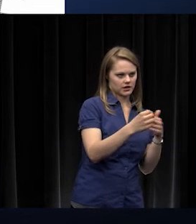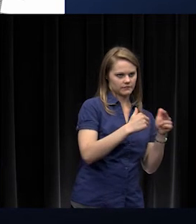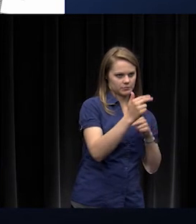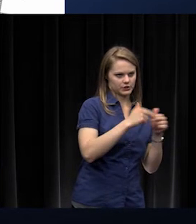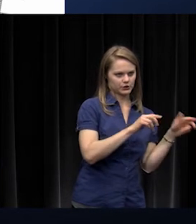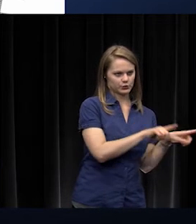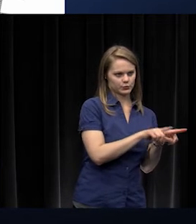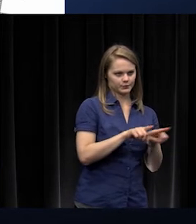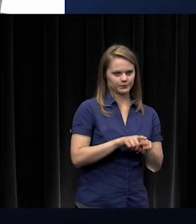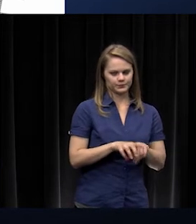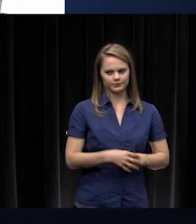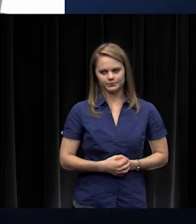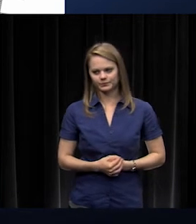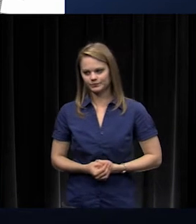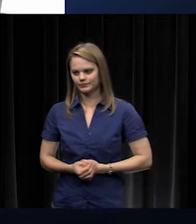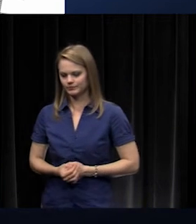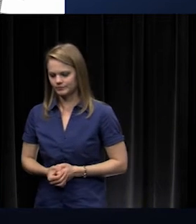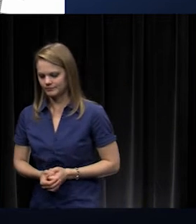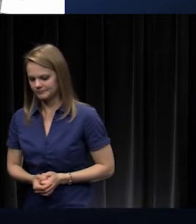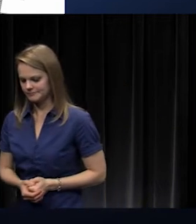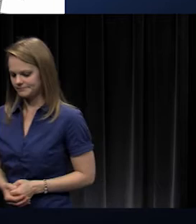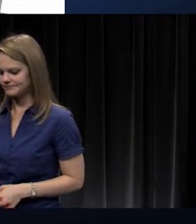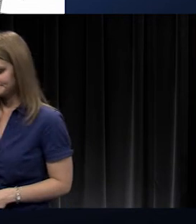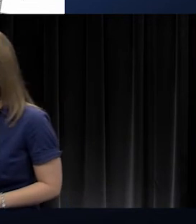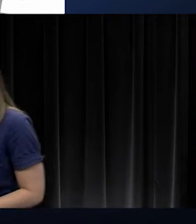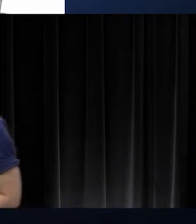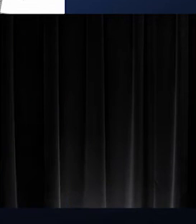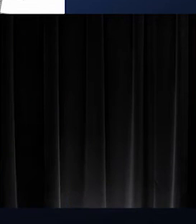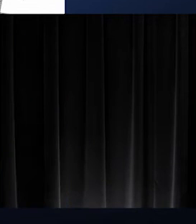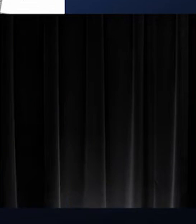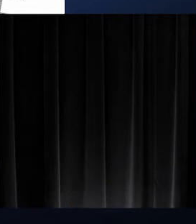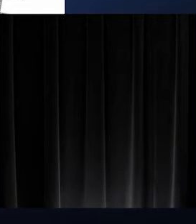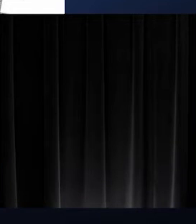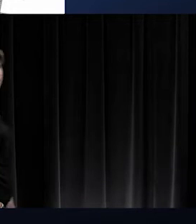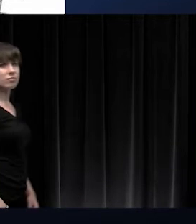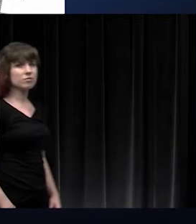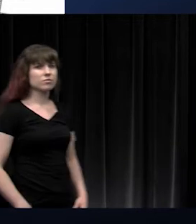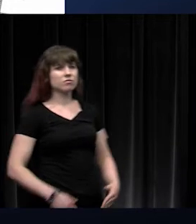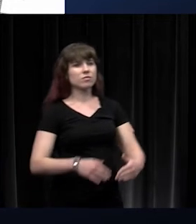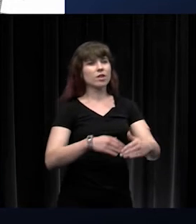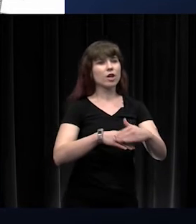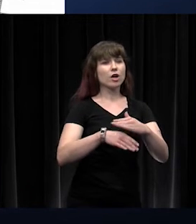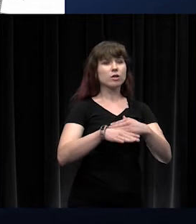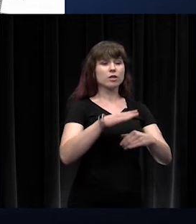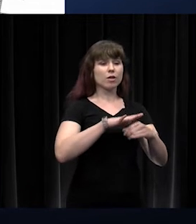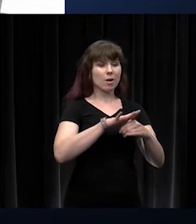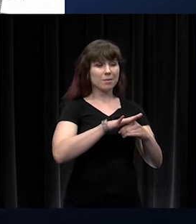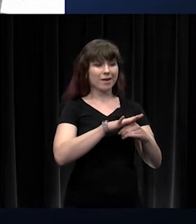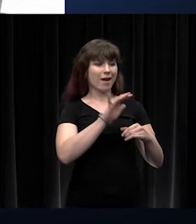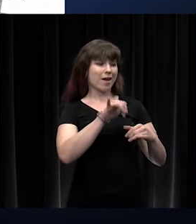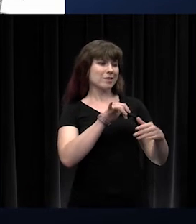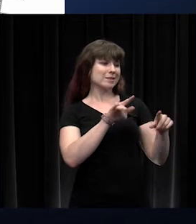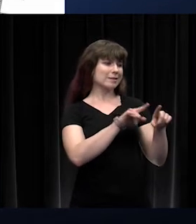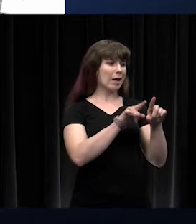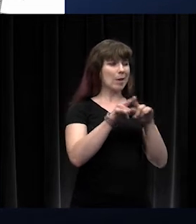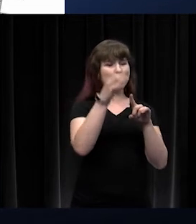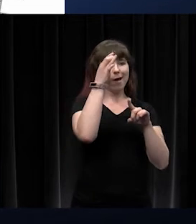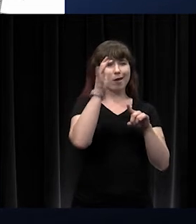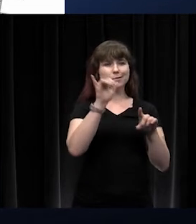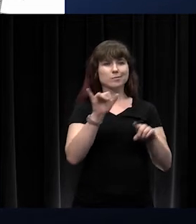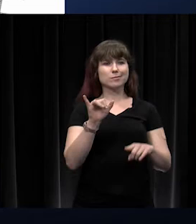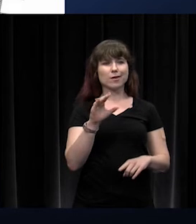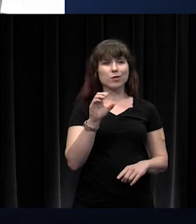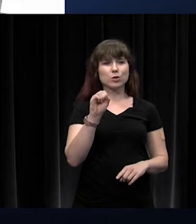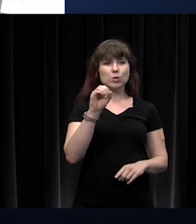As we get into the entry lobby, we have a learning stair similar to Olathe West. For the kids for SOAR and any other programs can come in and use it. They can